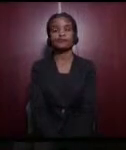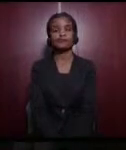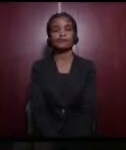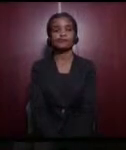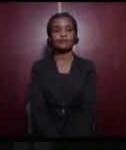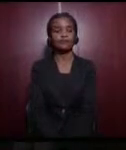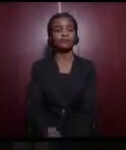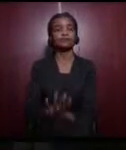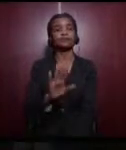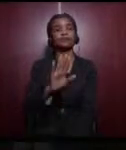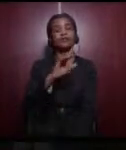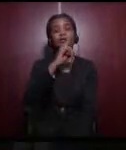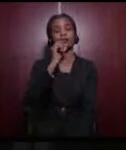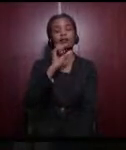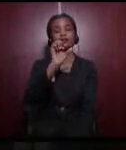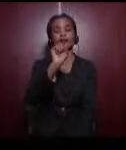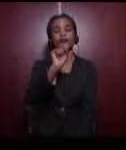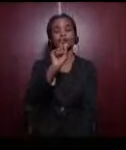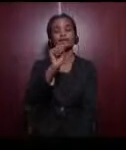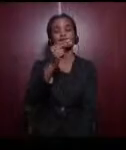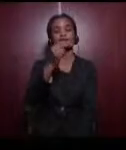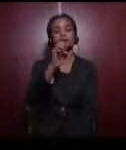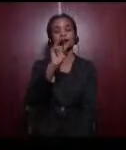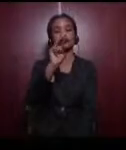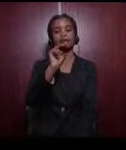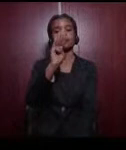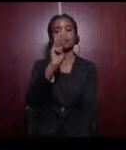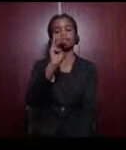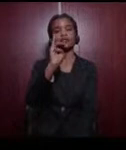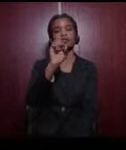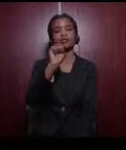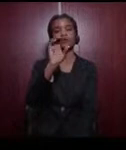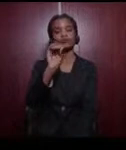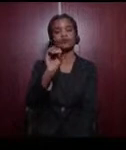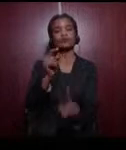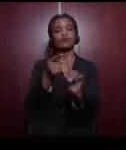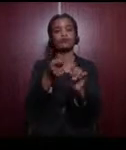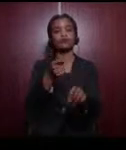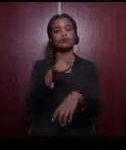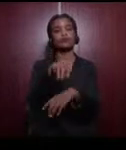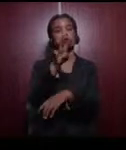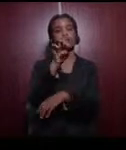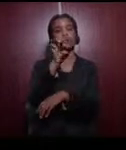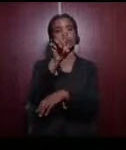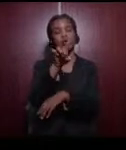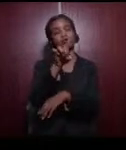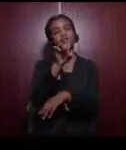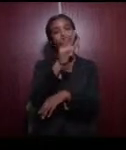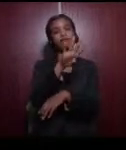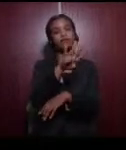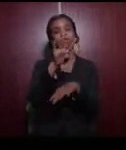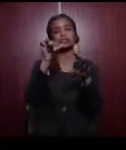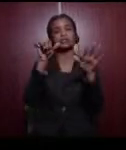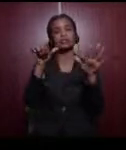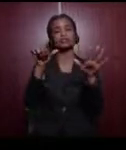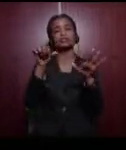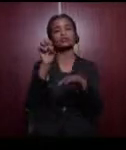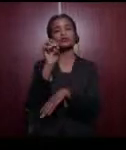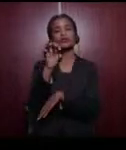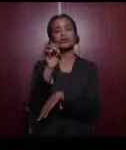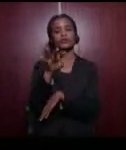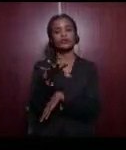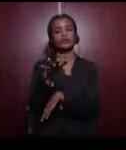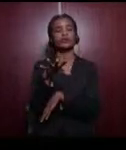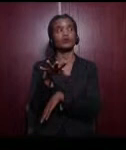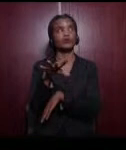My name is Tembi Sonkosi from Ward 46, Soweto. I second